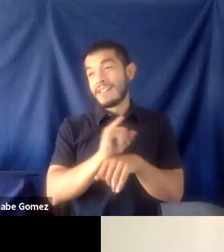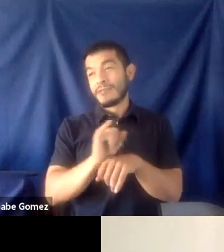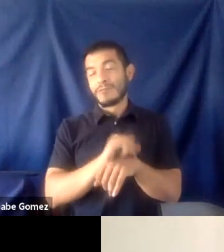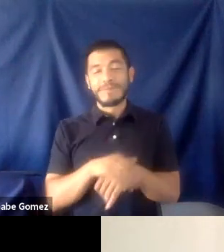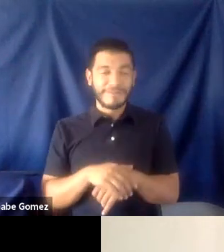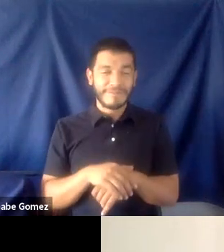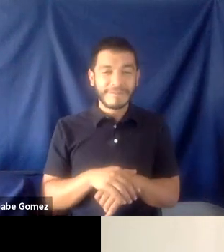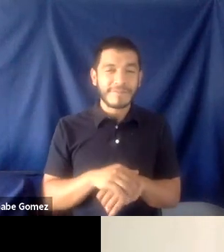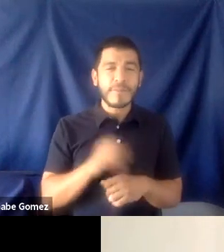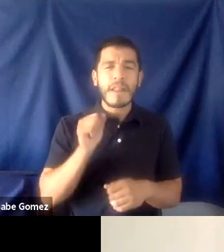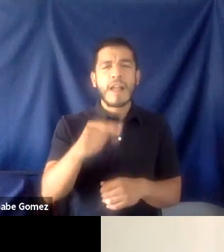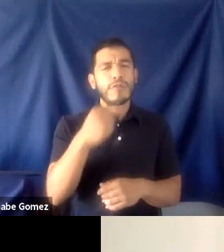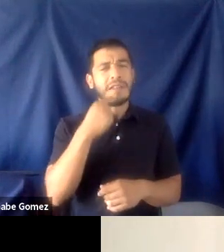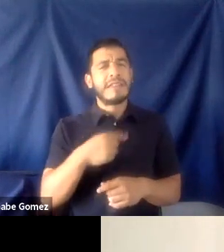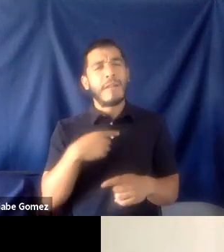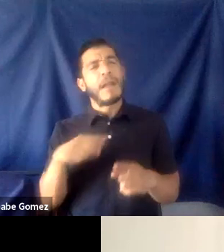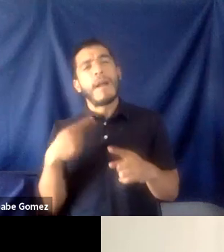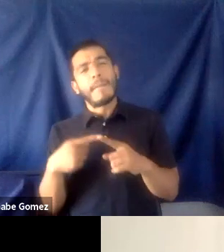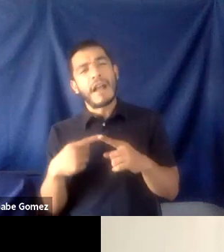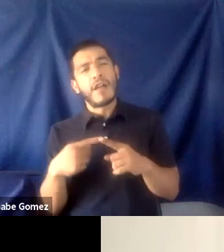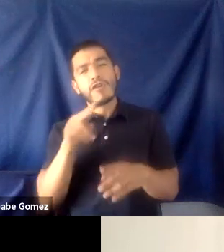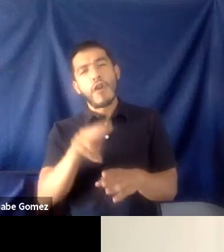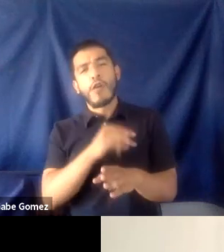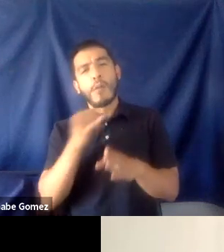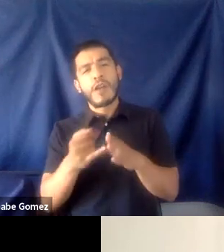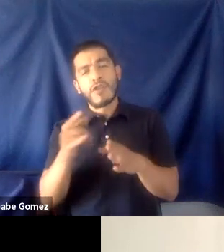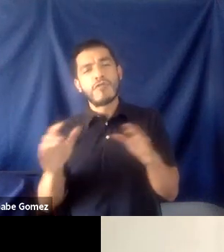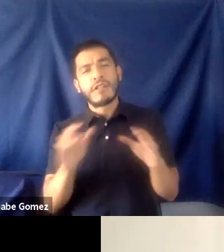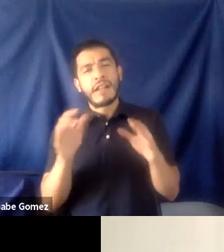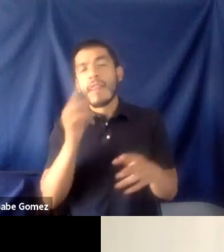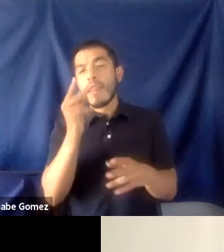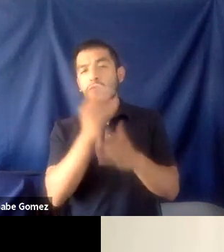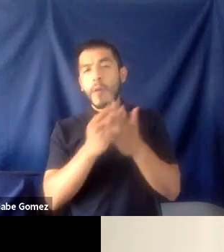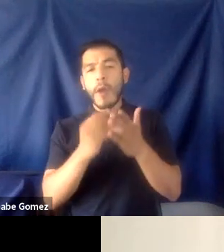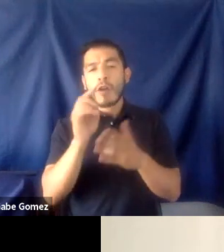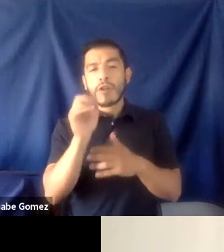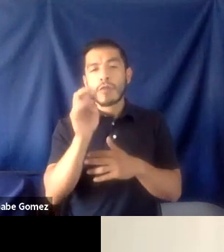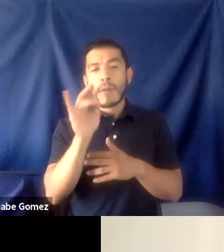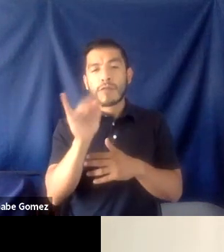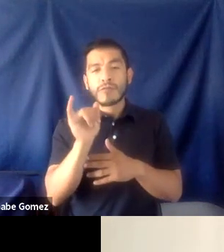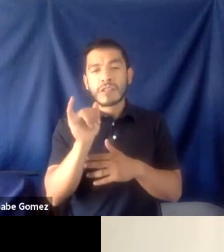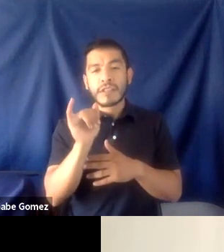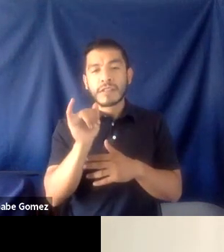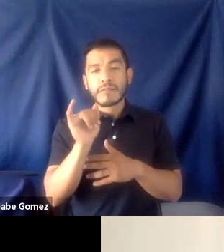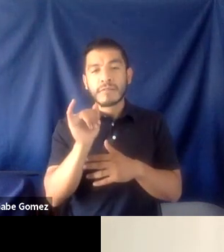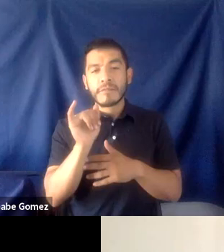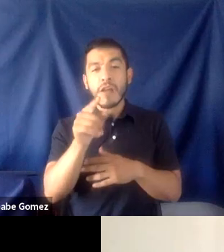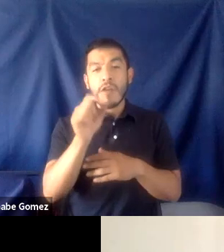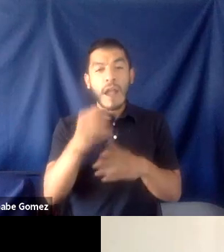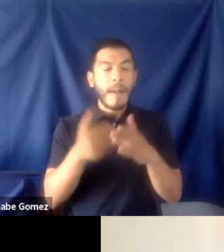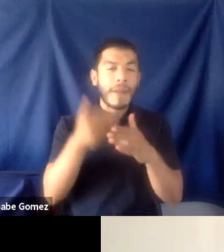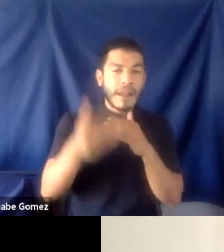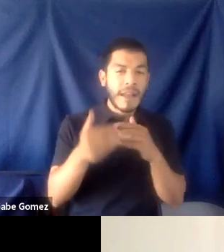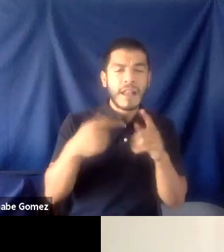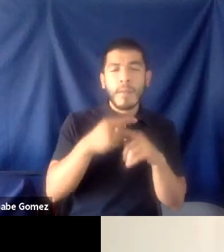can you talk about the project that you did, the 2-part documentary, She Could Be Next, about women of color